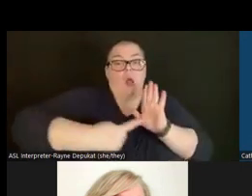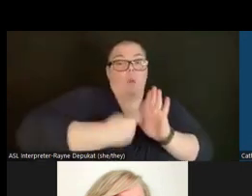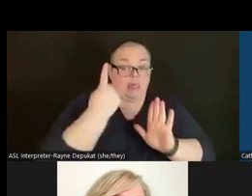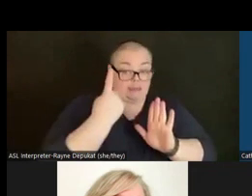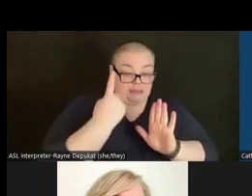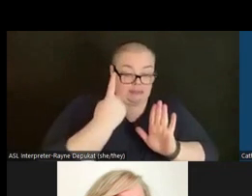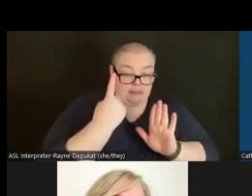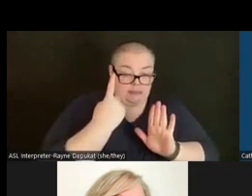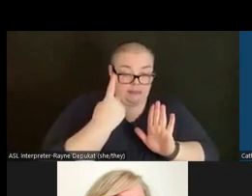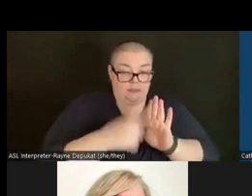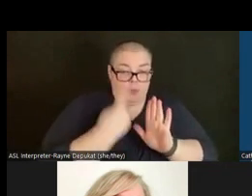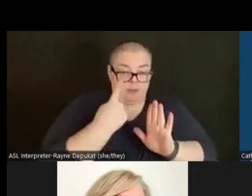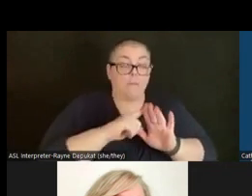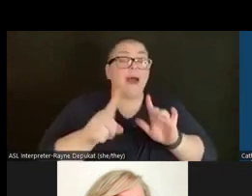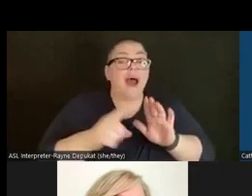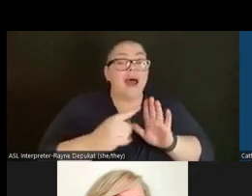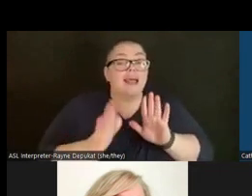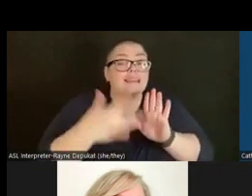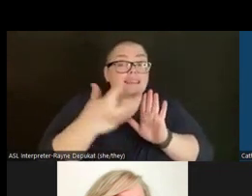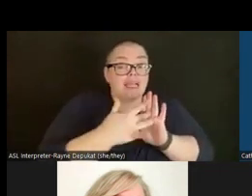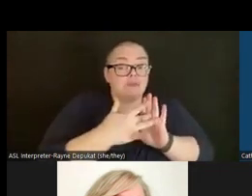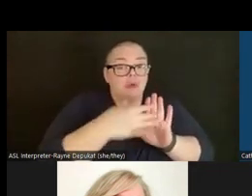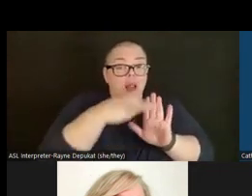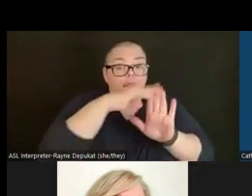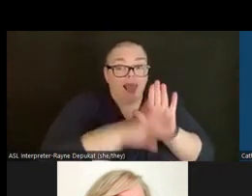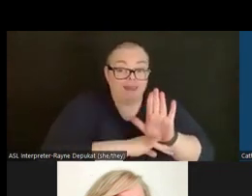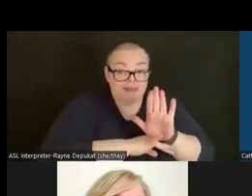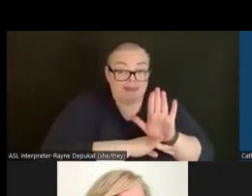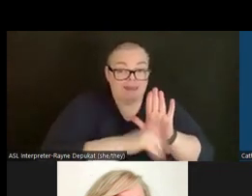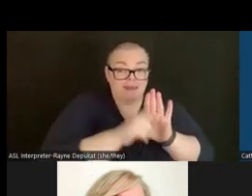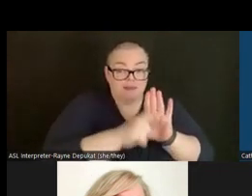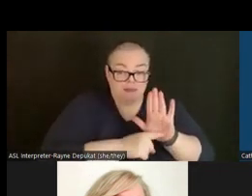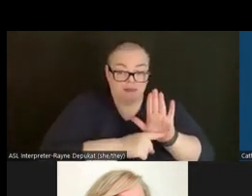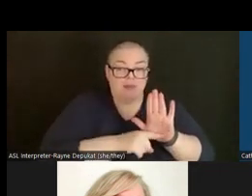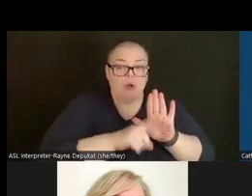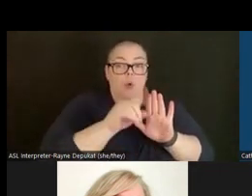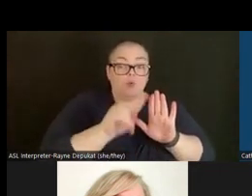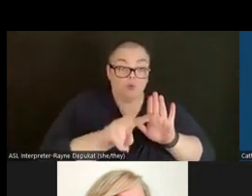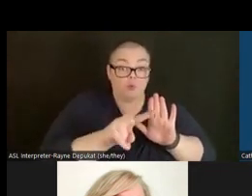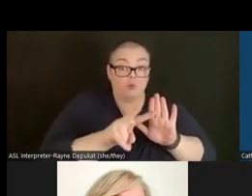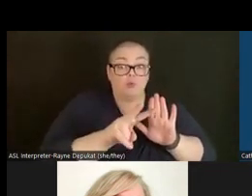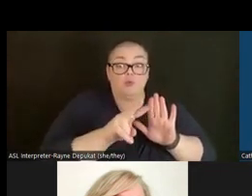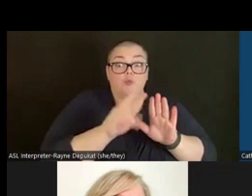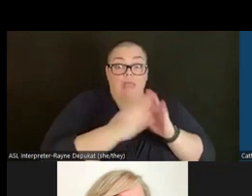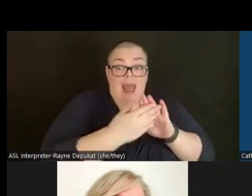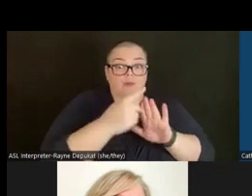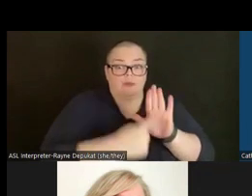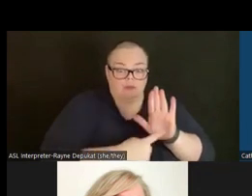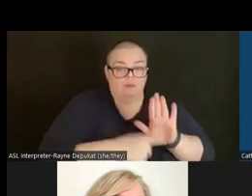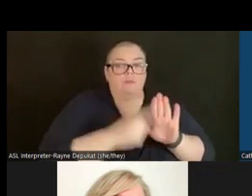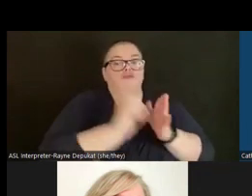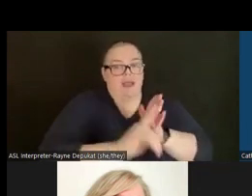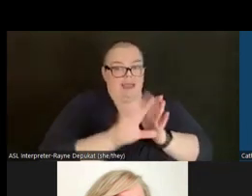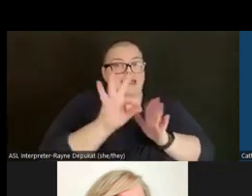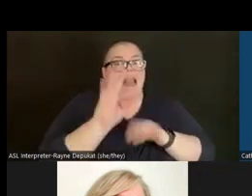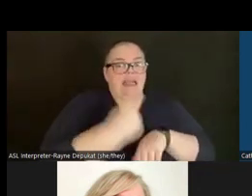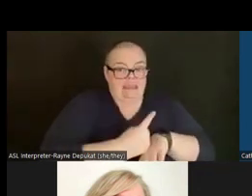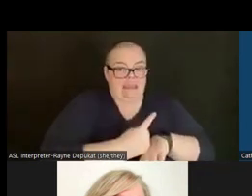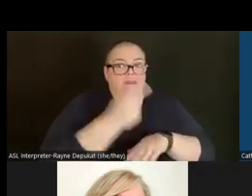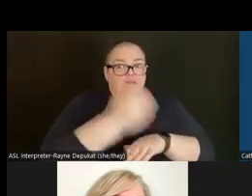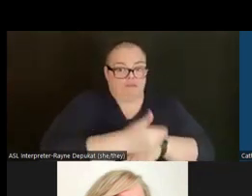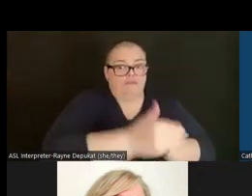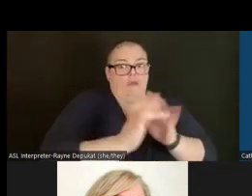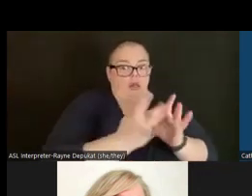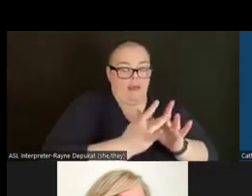in every 90 days. With the other ones, it's a good idea to phone them once a year and